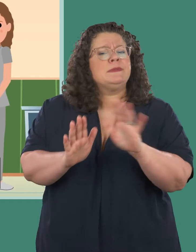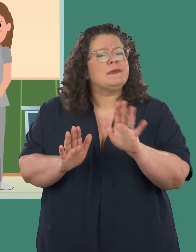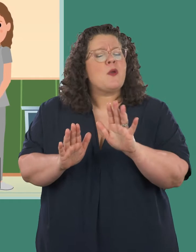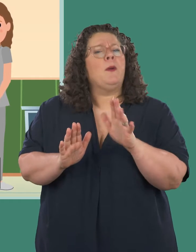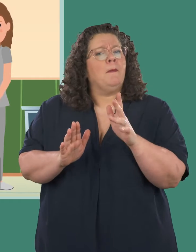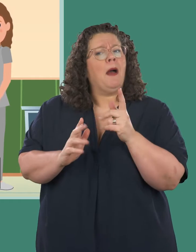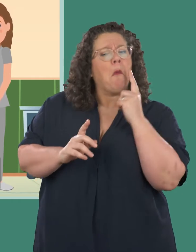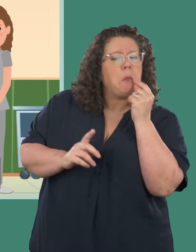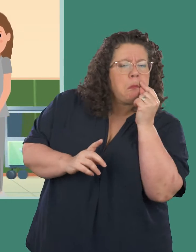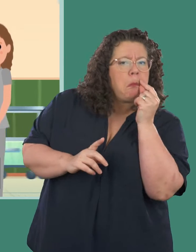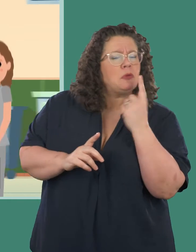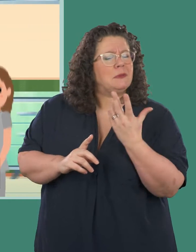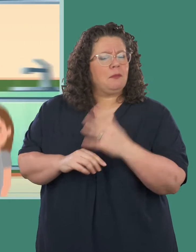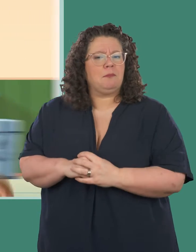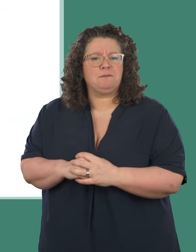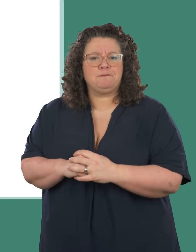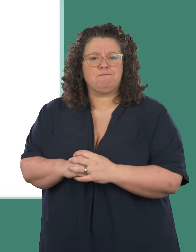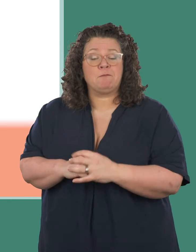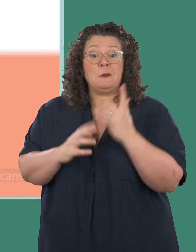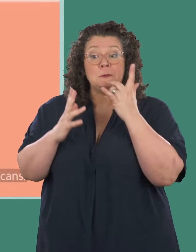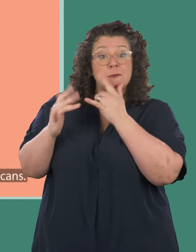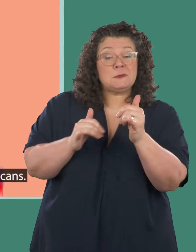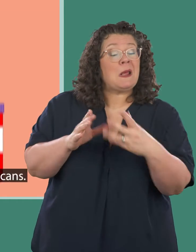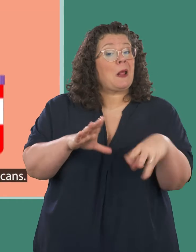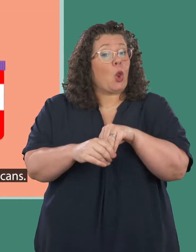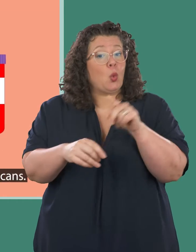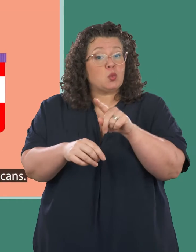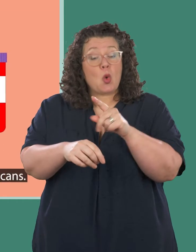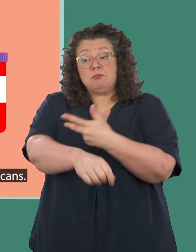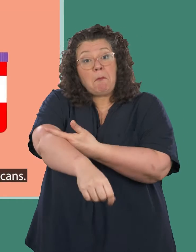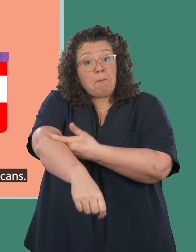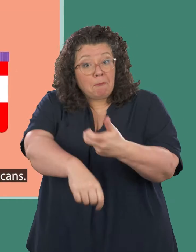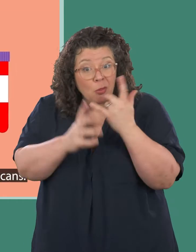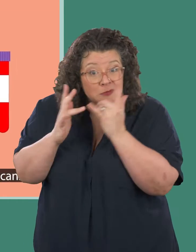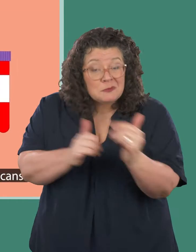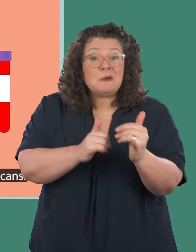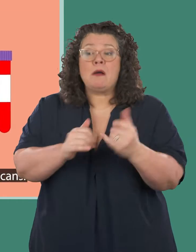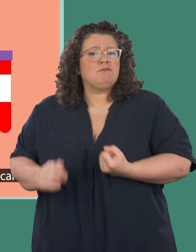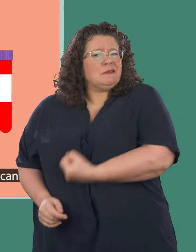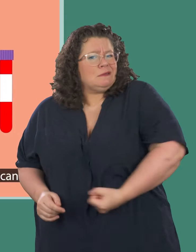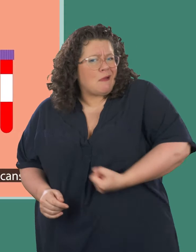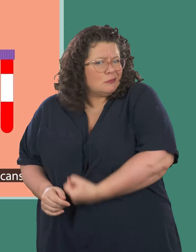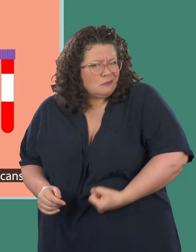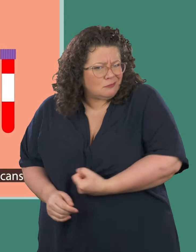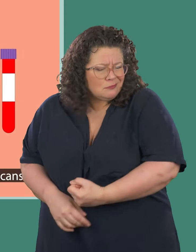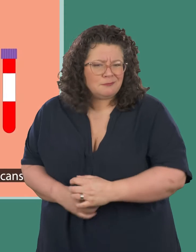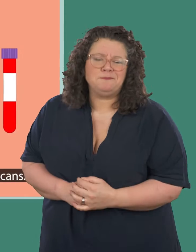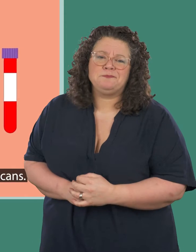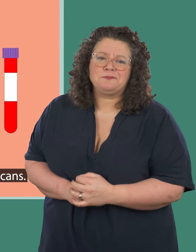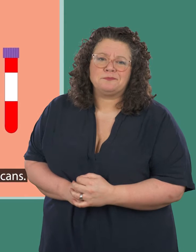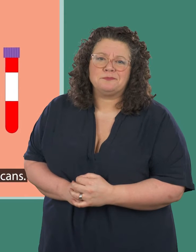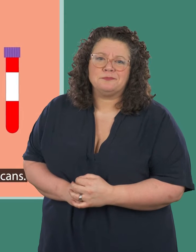baby has the condition screened for. The tests offered include blood tests and ultrasound scans.